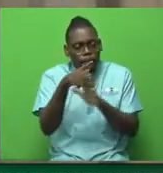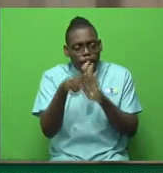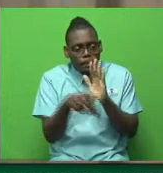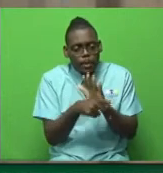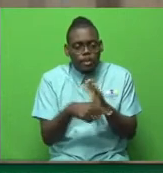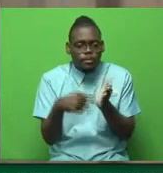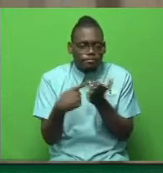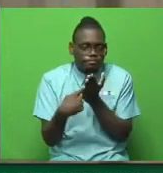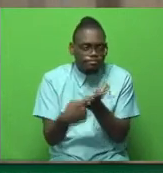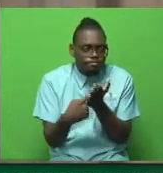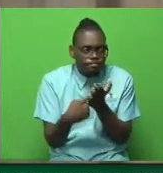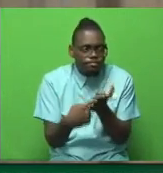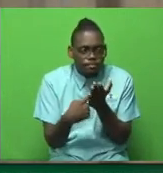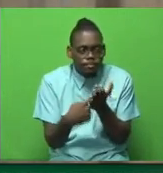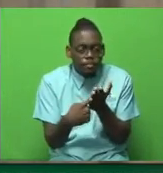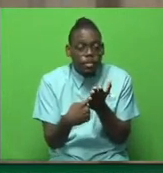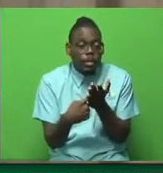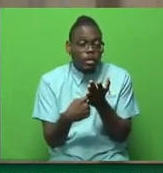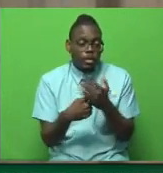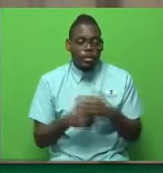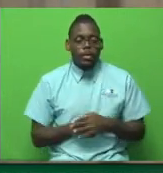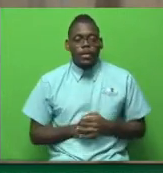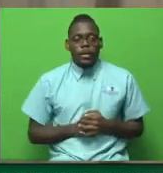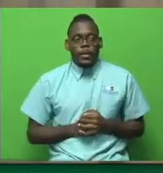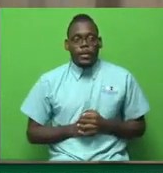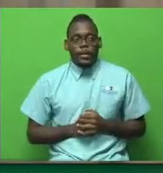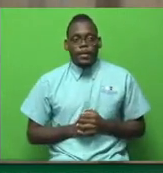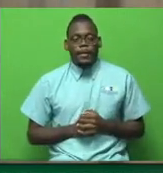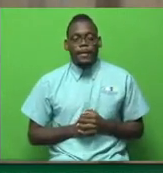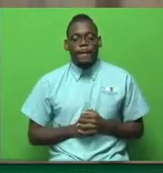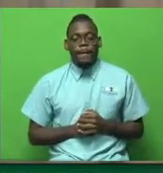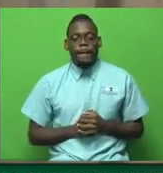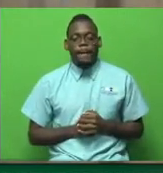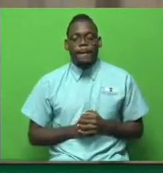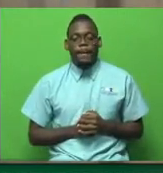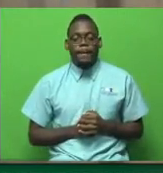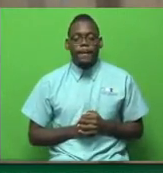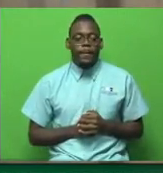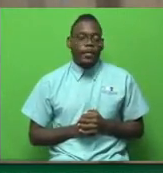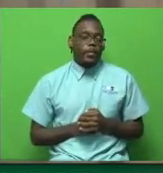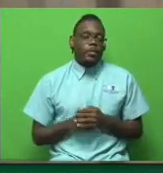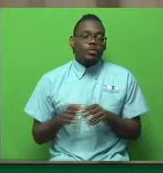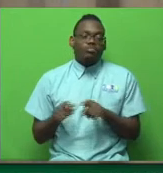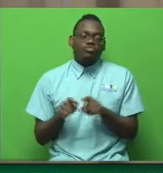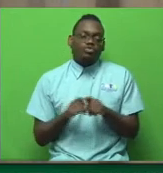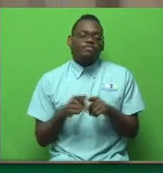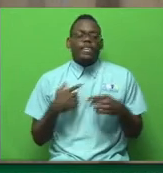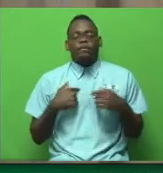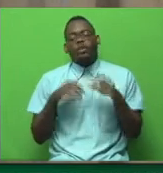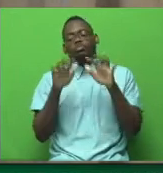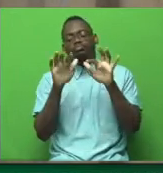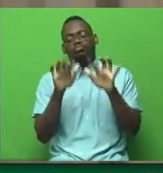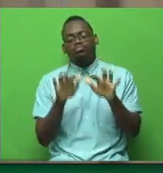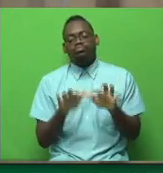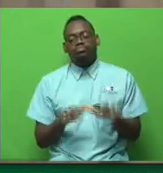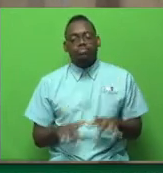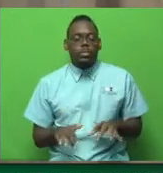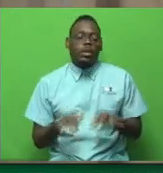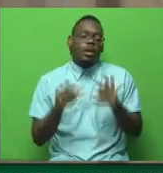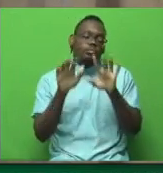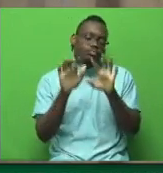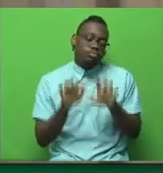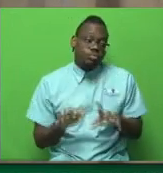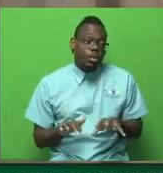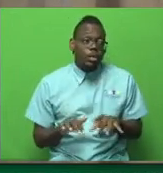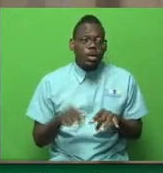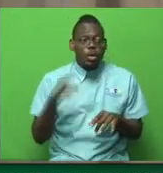and as for many of my colleagues on the side we would have written numerous letters I know the member for urupuch is has been begging